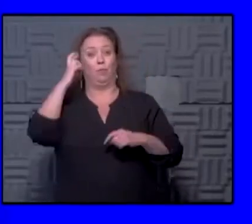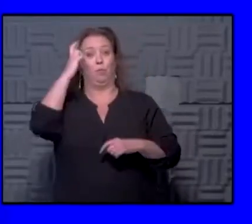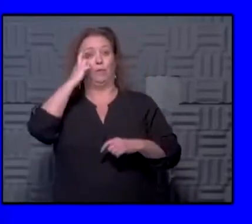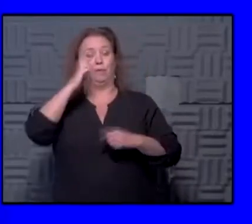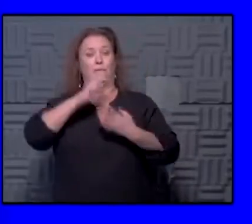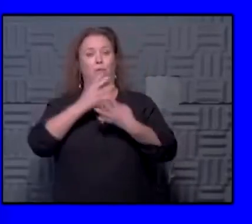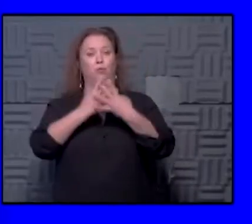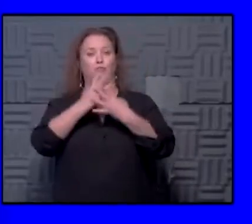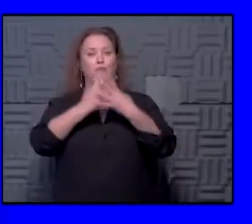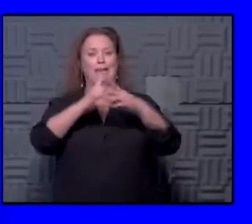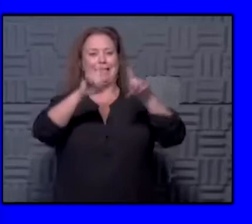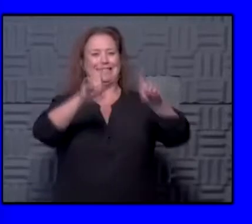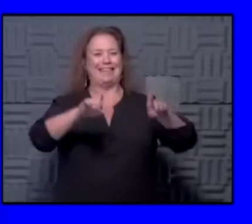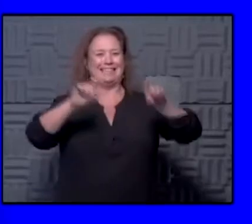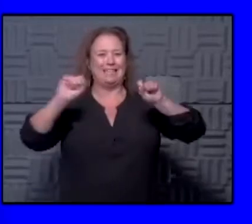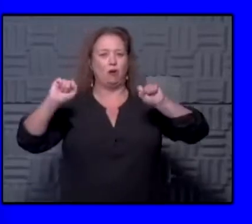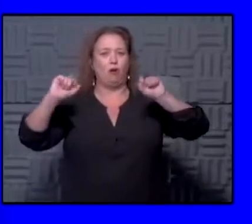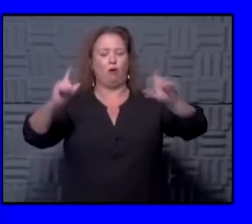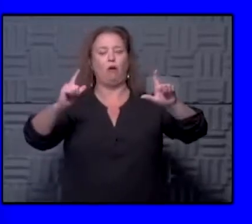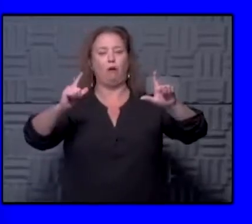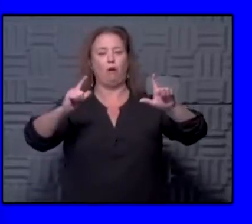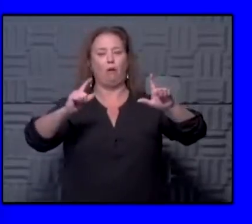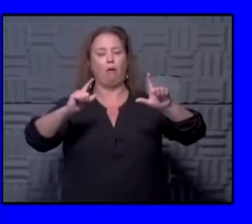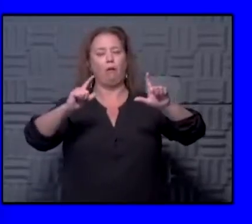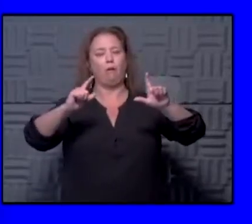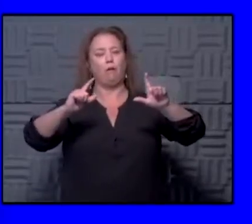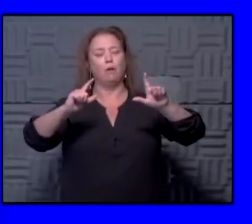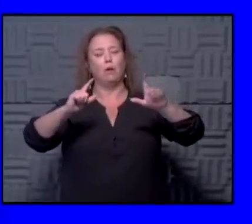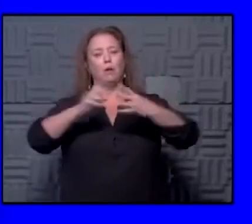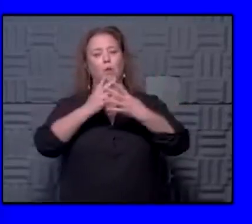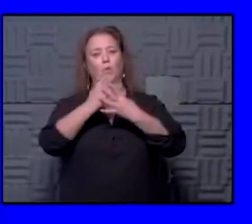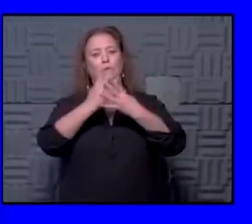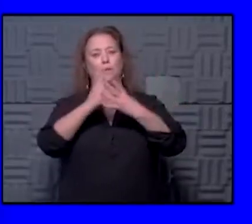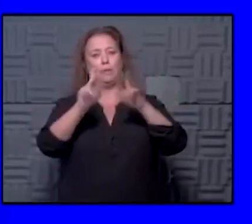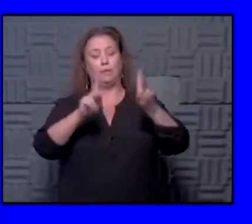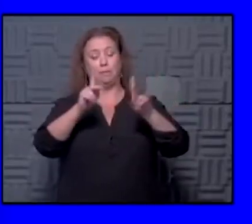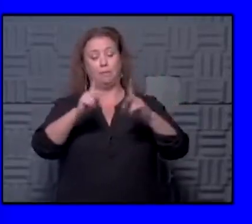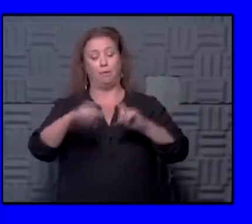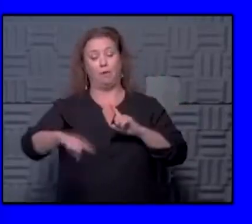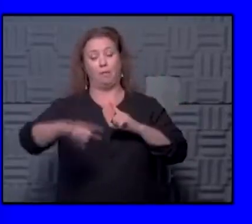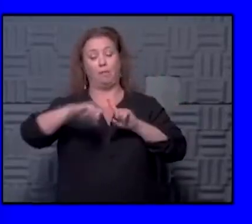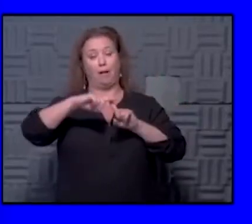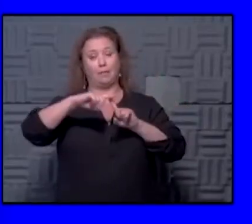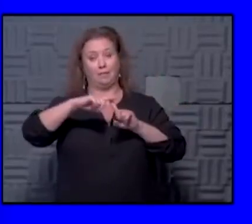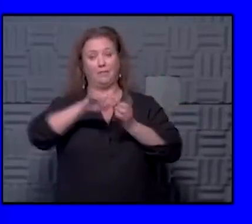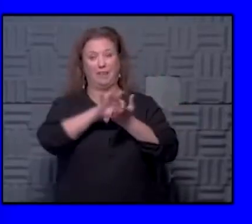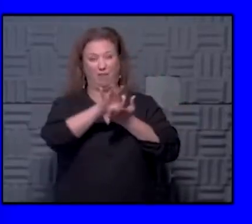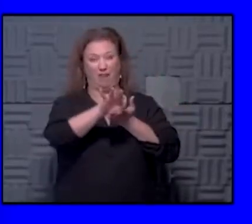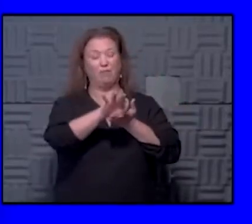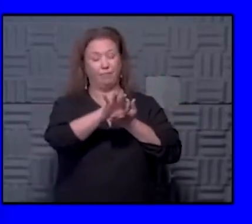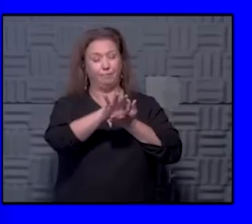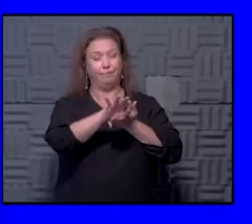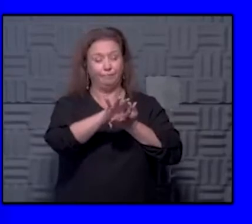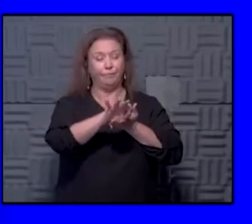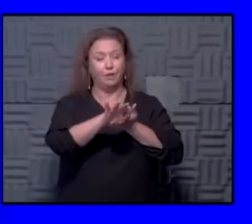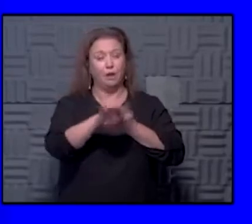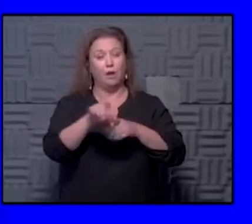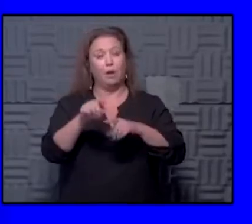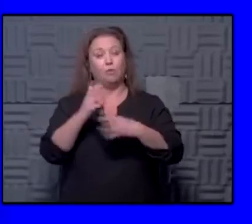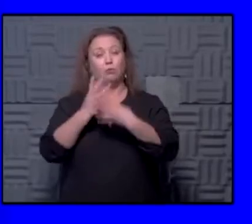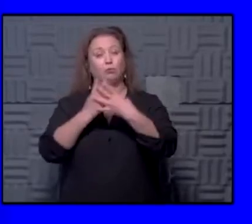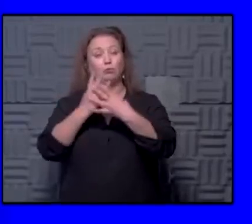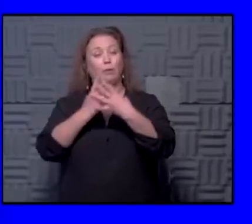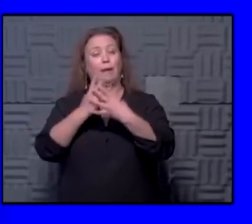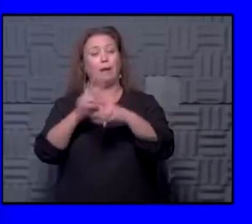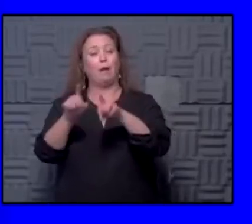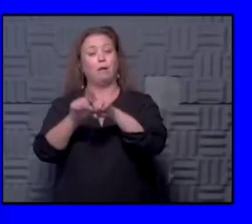we are screening all of our inpatient admissions, we screen those people, and if they're positive, they are counted. We also are screening all of